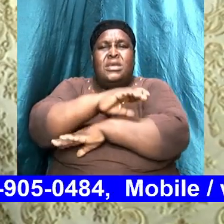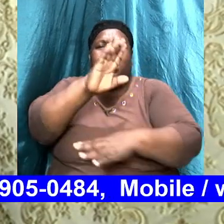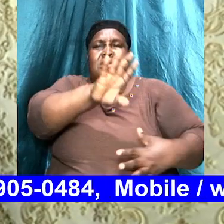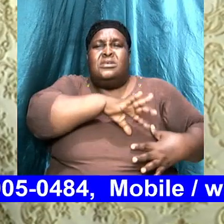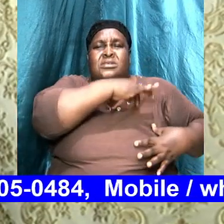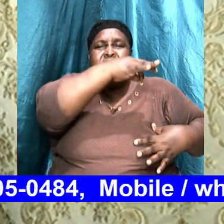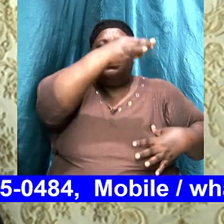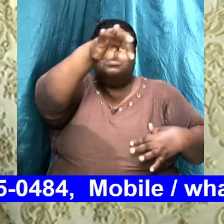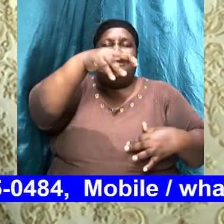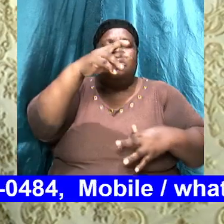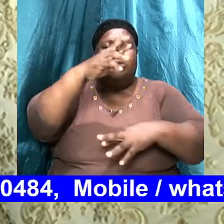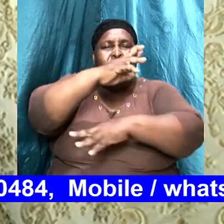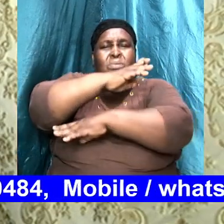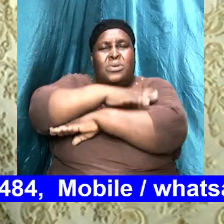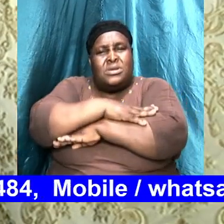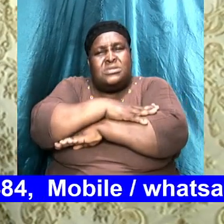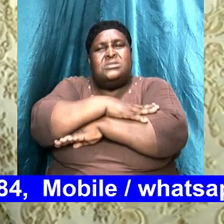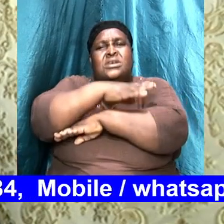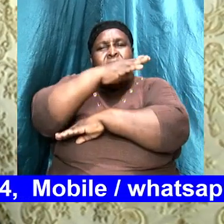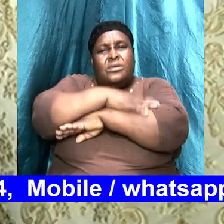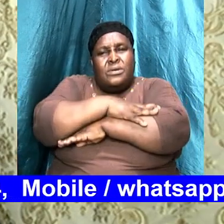spiritual rest a rest from